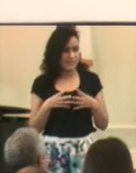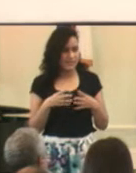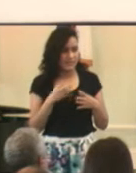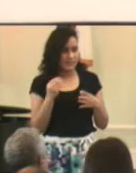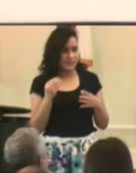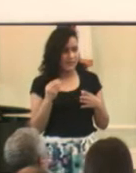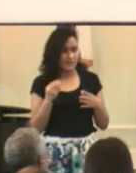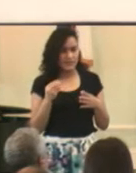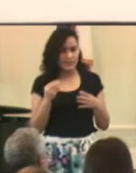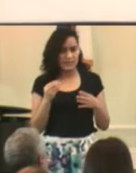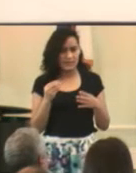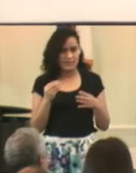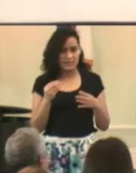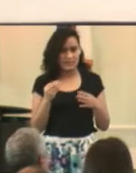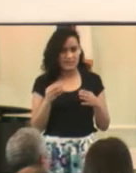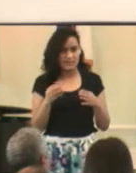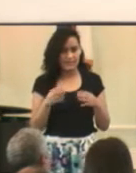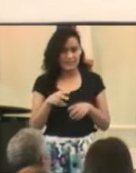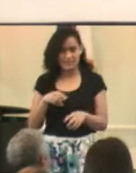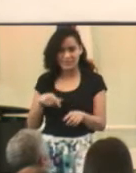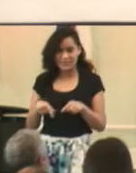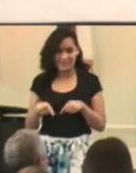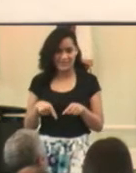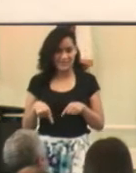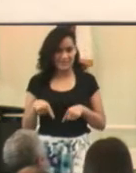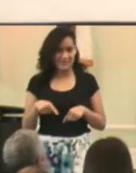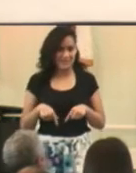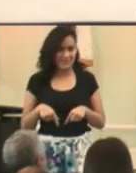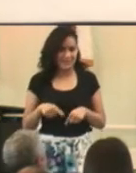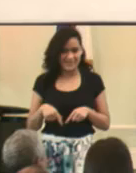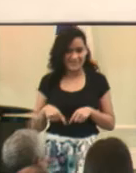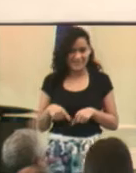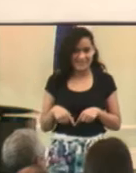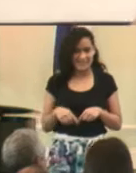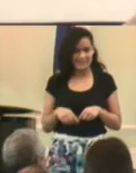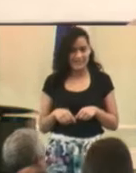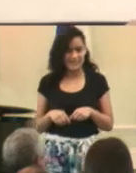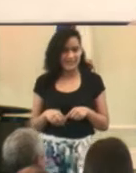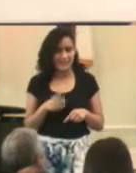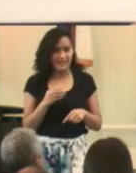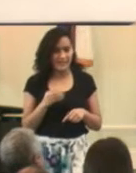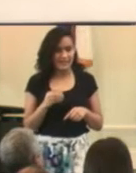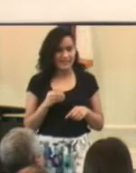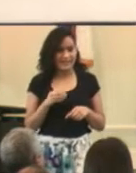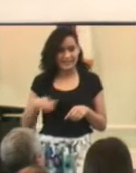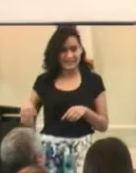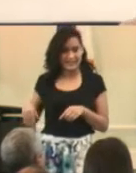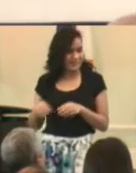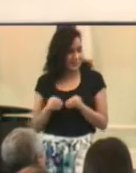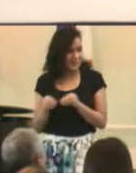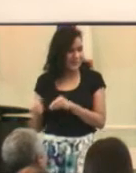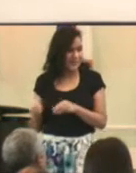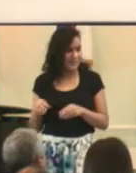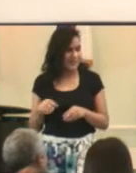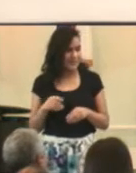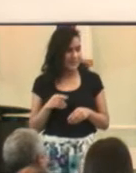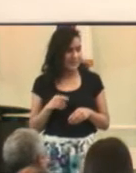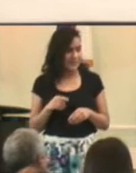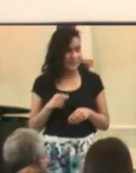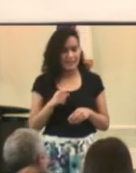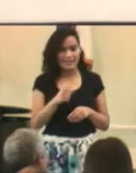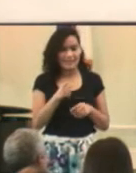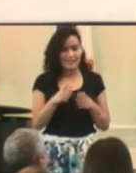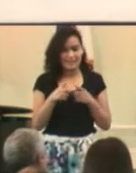kind of started taking a step back and moving away from the guards and slowly moving away. And when he got a chance, he started